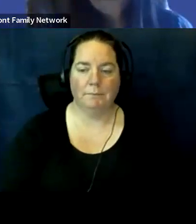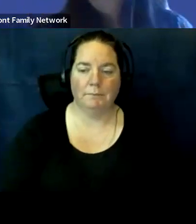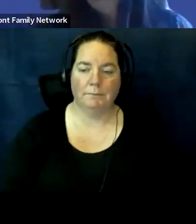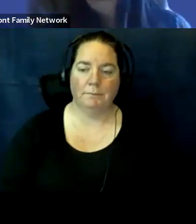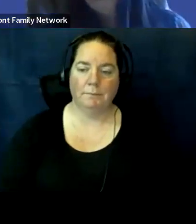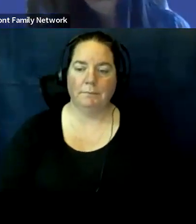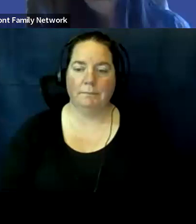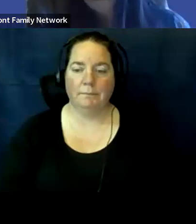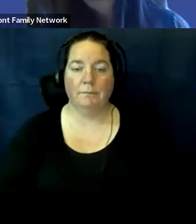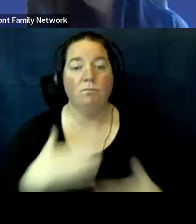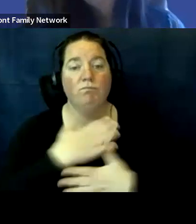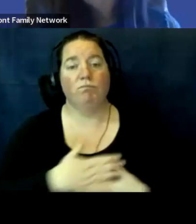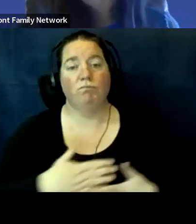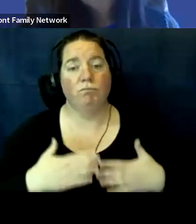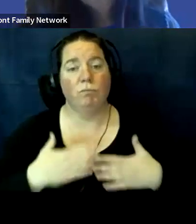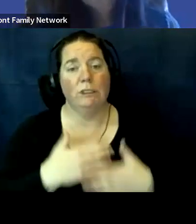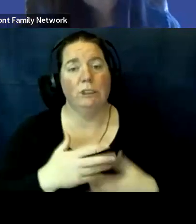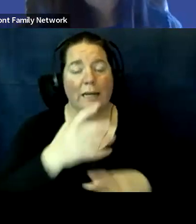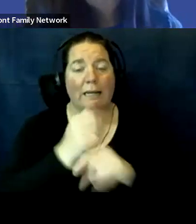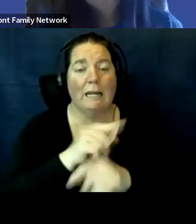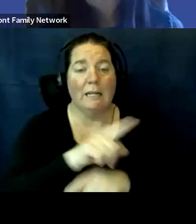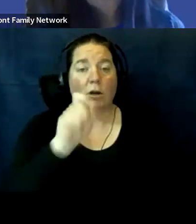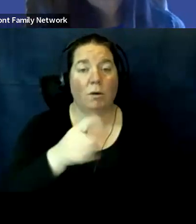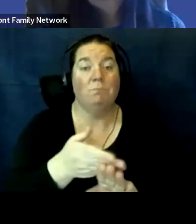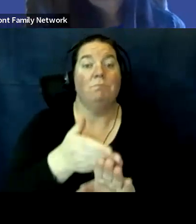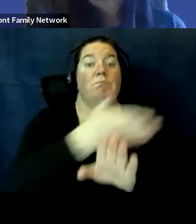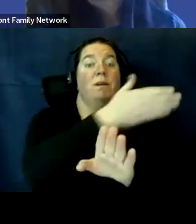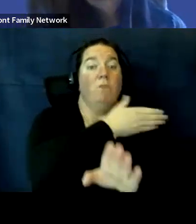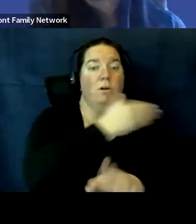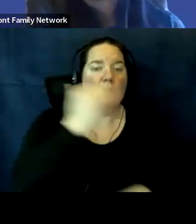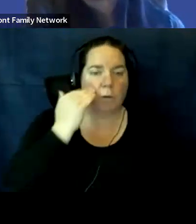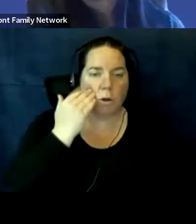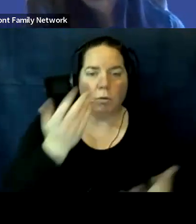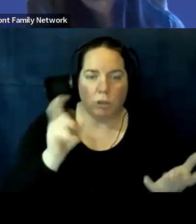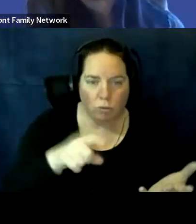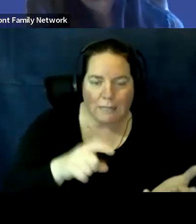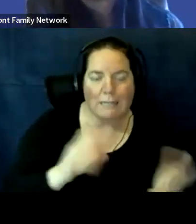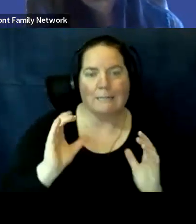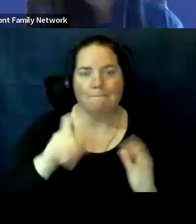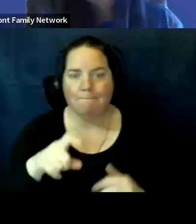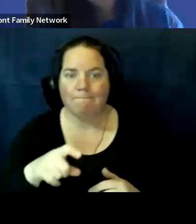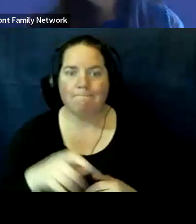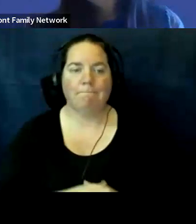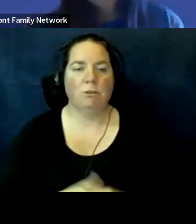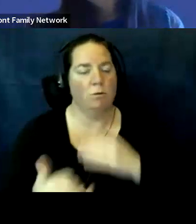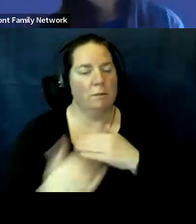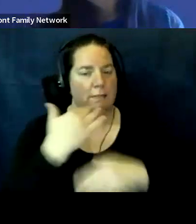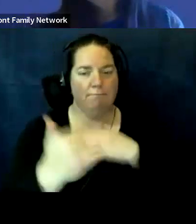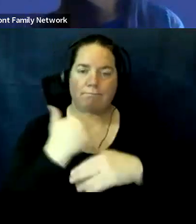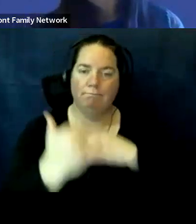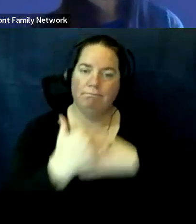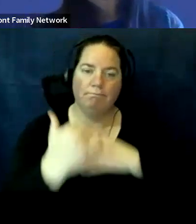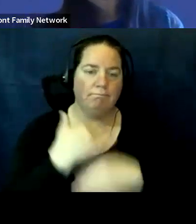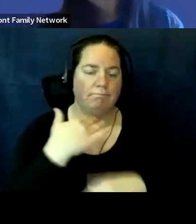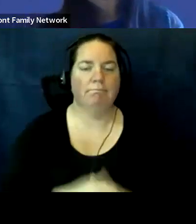We really appreciate getting questions ahead of time. It really helps us to know what you all need and are seeking. So please continue to send questions in. And